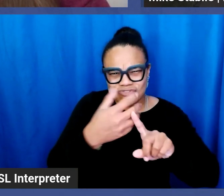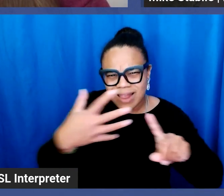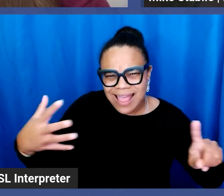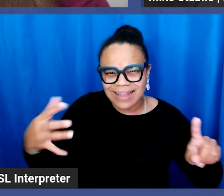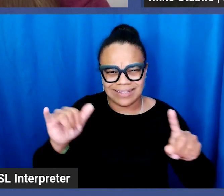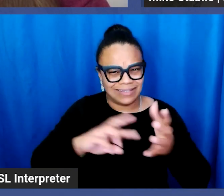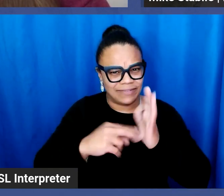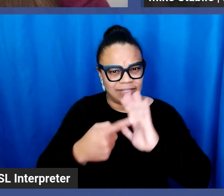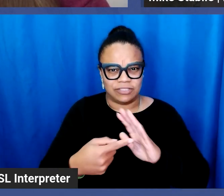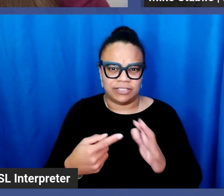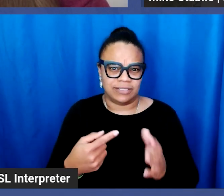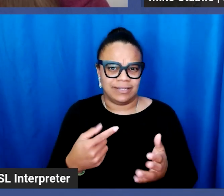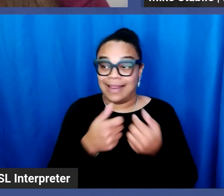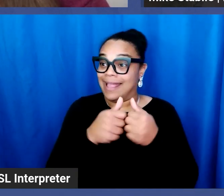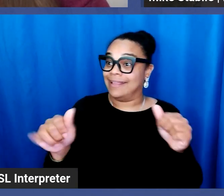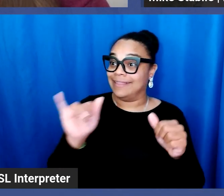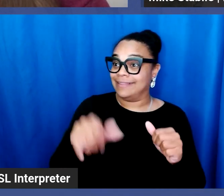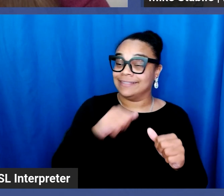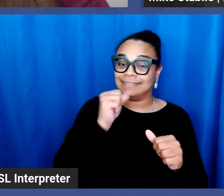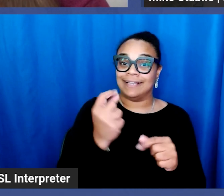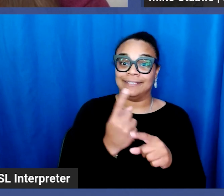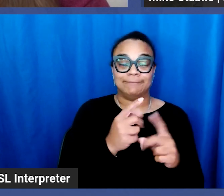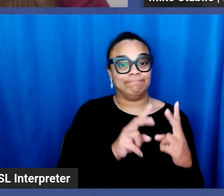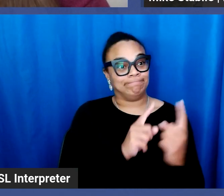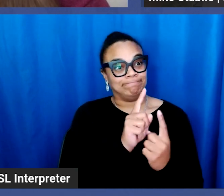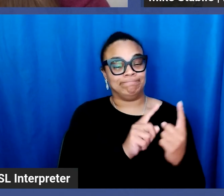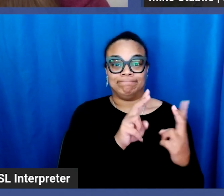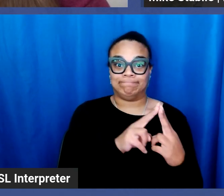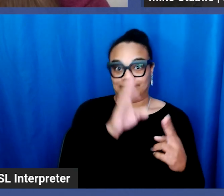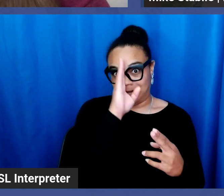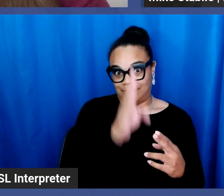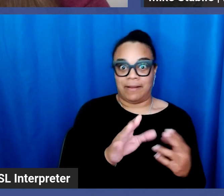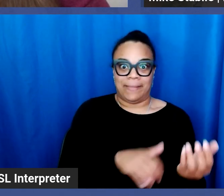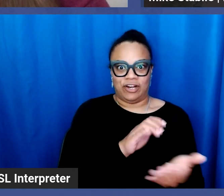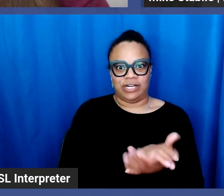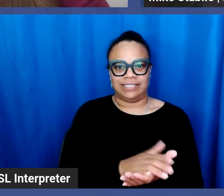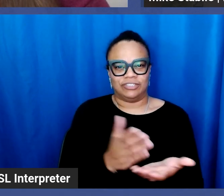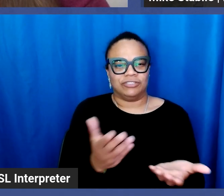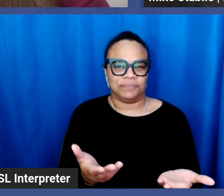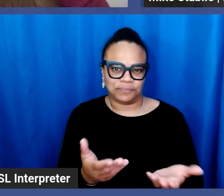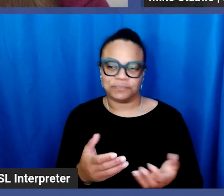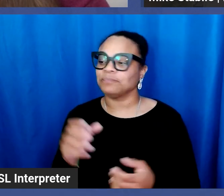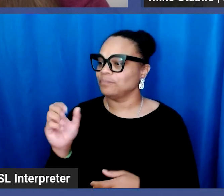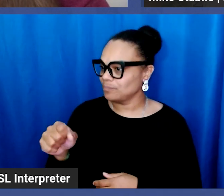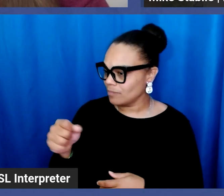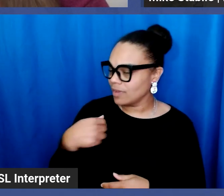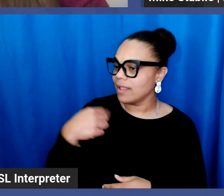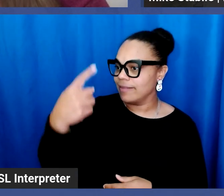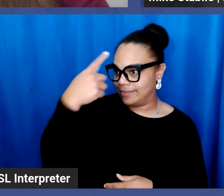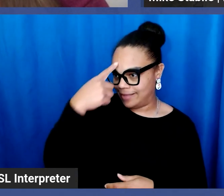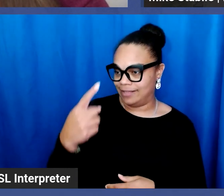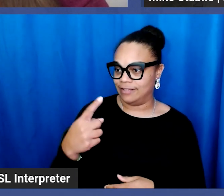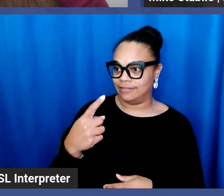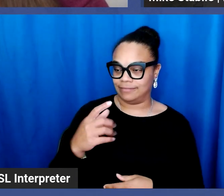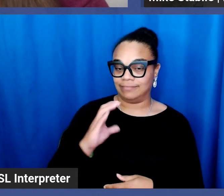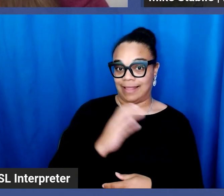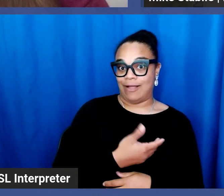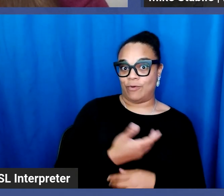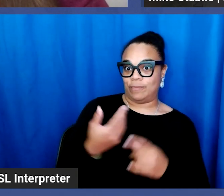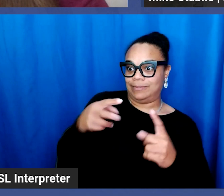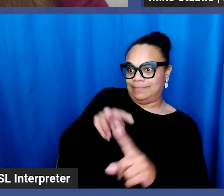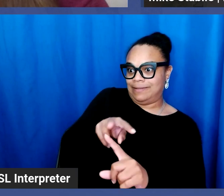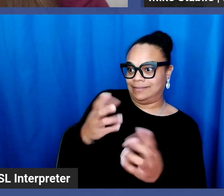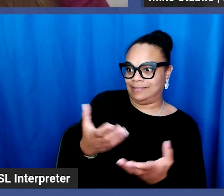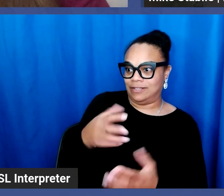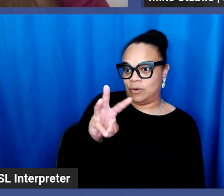a heterosexual monogamous marriage. Yeah. And I think for where we sit at Woodhull, anytime I